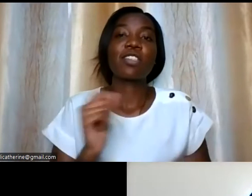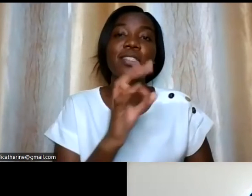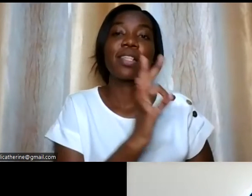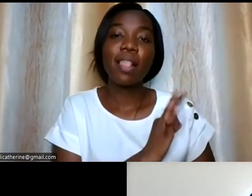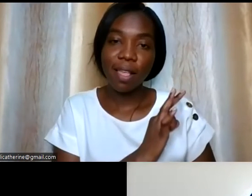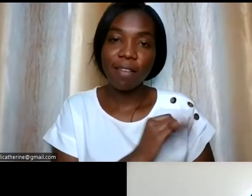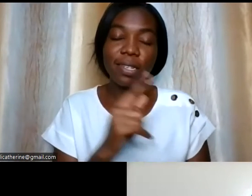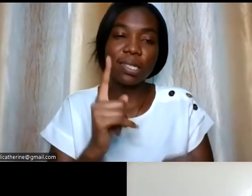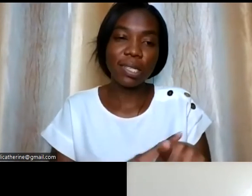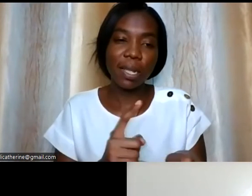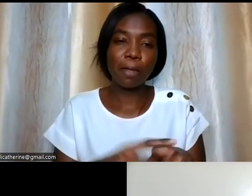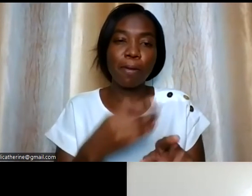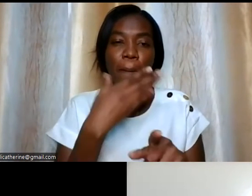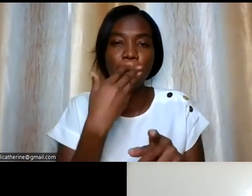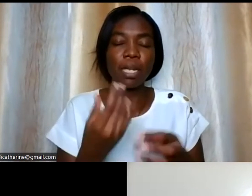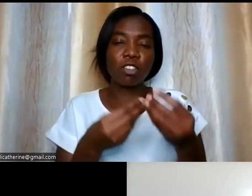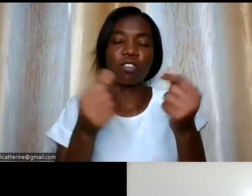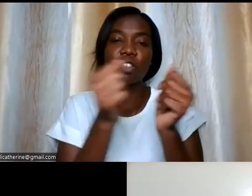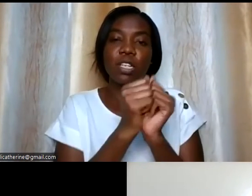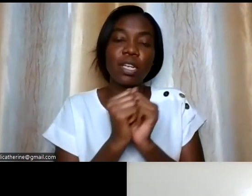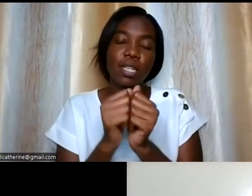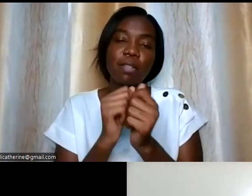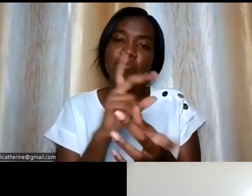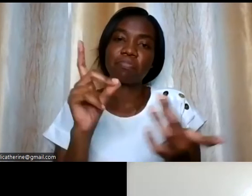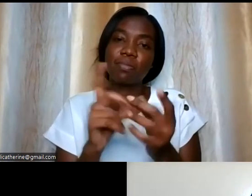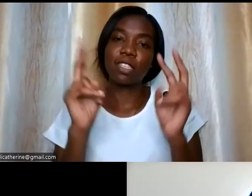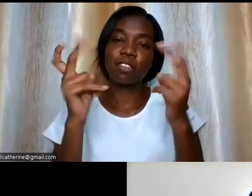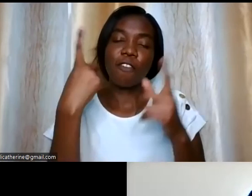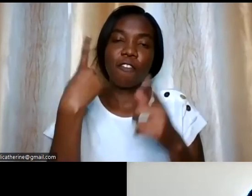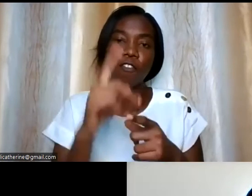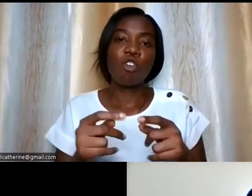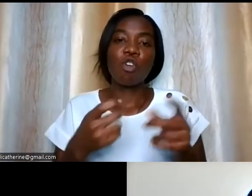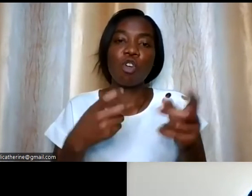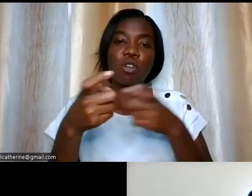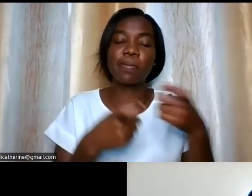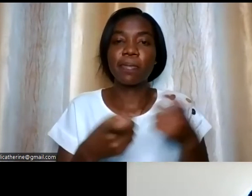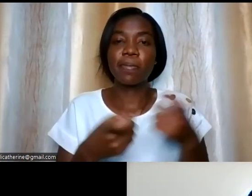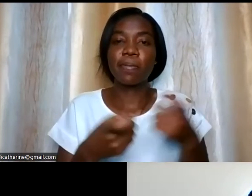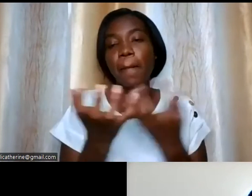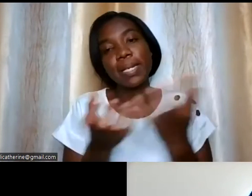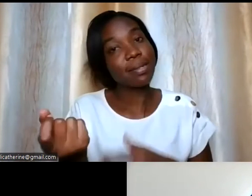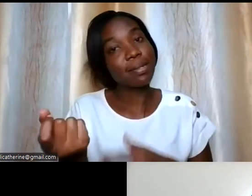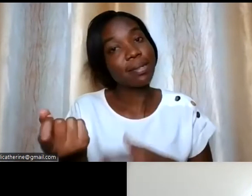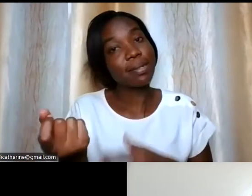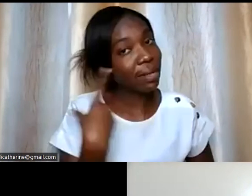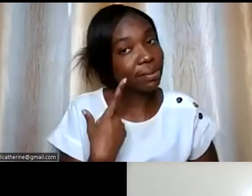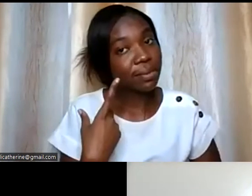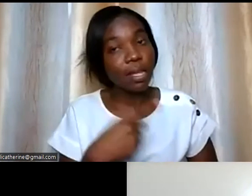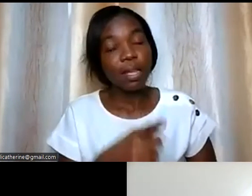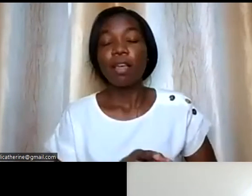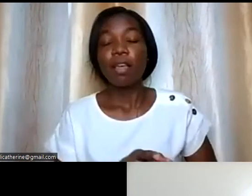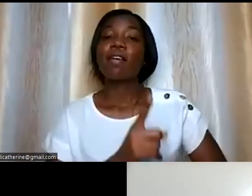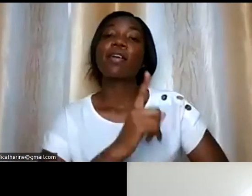are supposed to be dealing with the strategic aspect of running the business. You understand? So